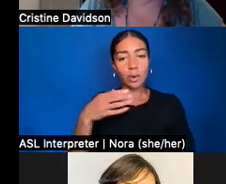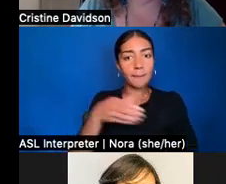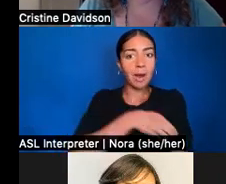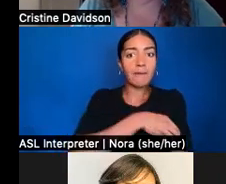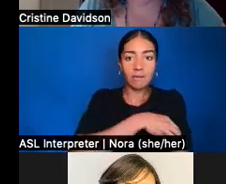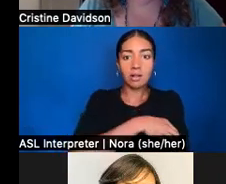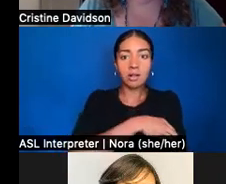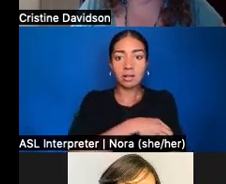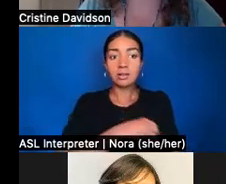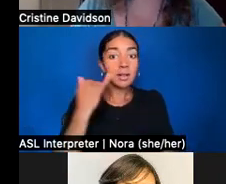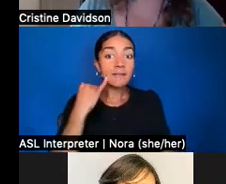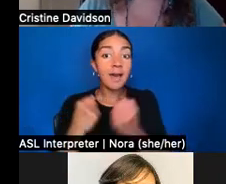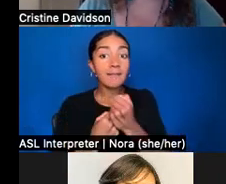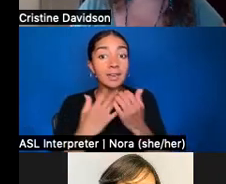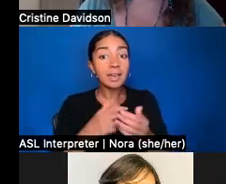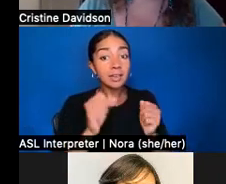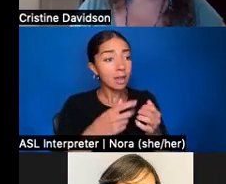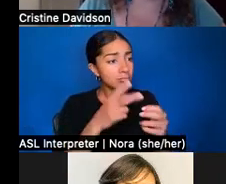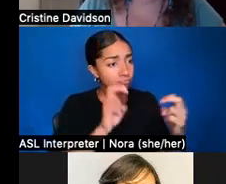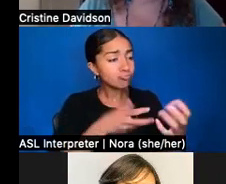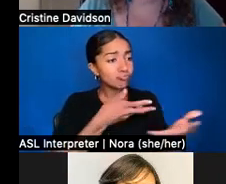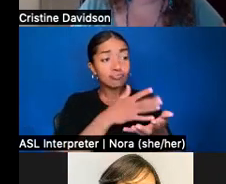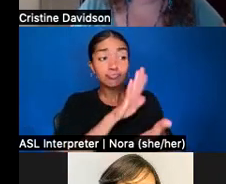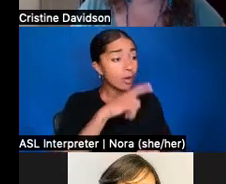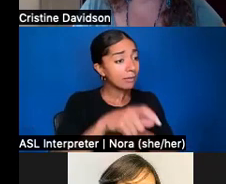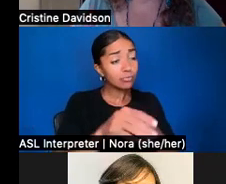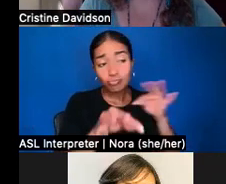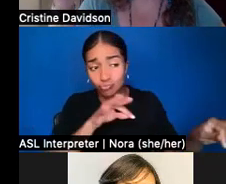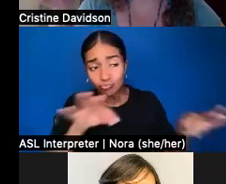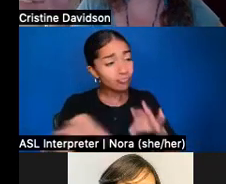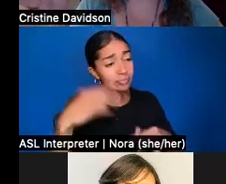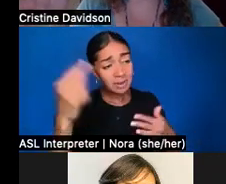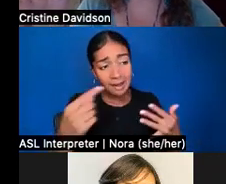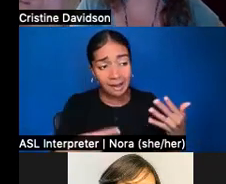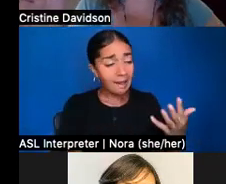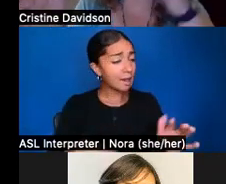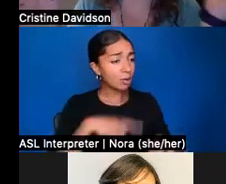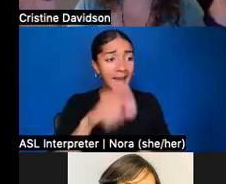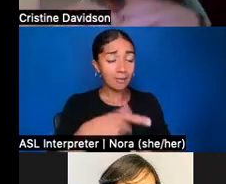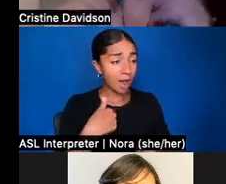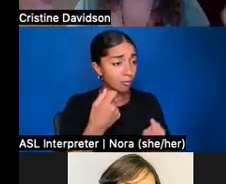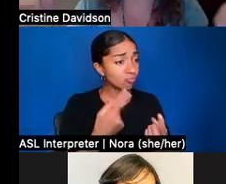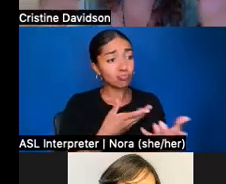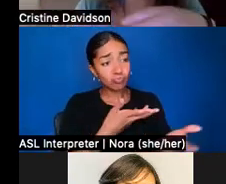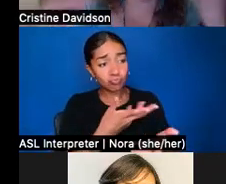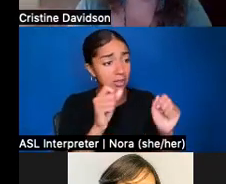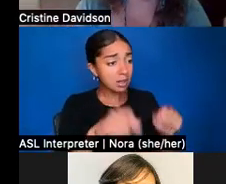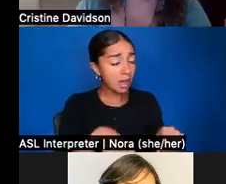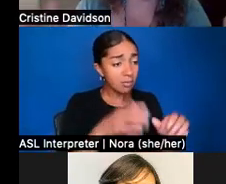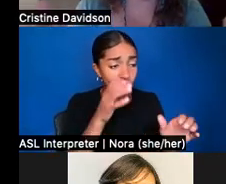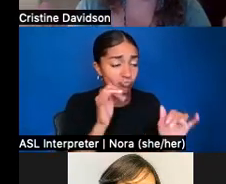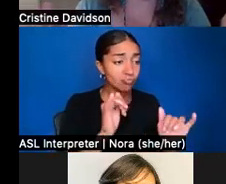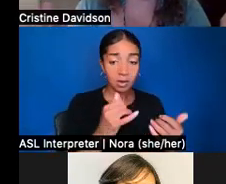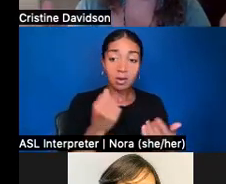to not have to explain every single thing. And, you know, only the survivor knows how much they want or need